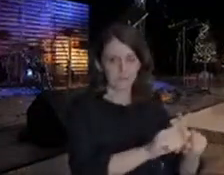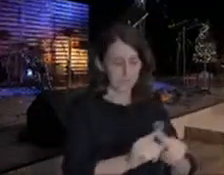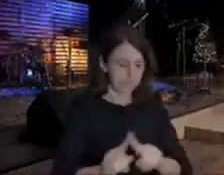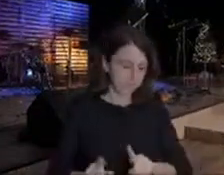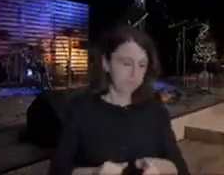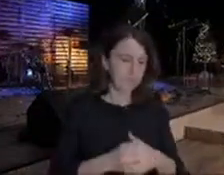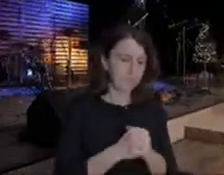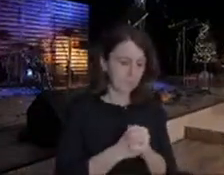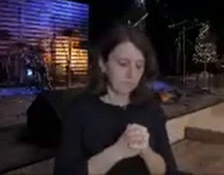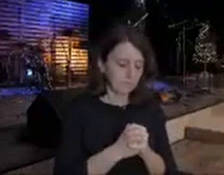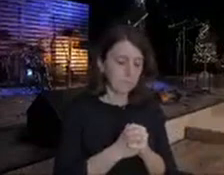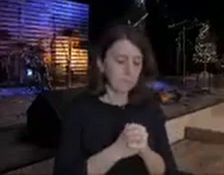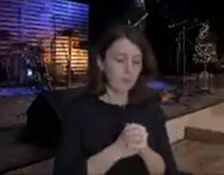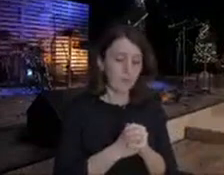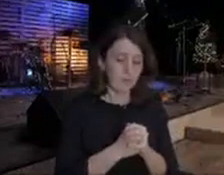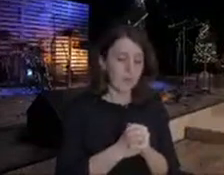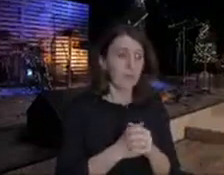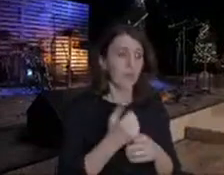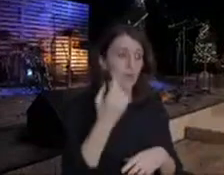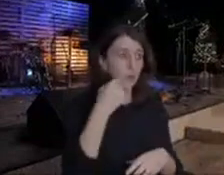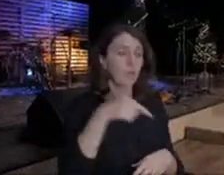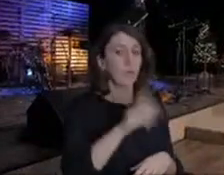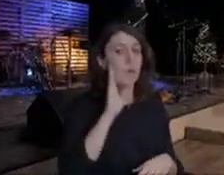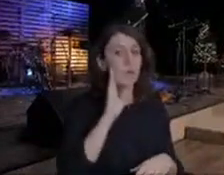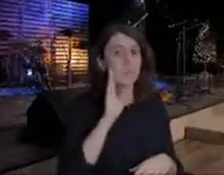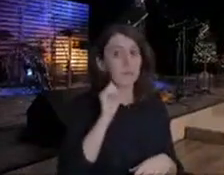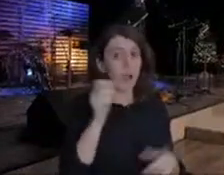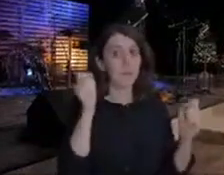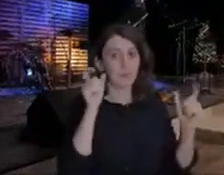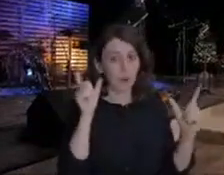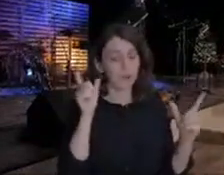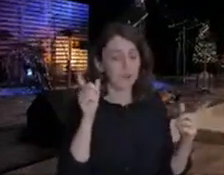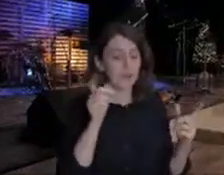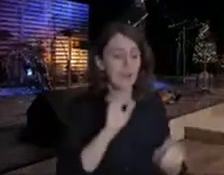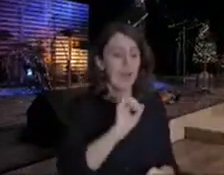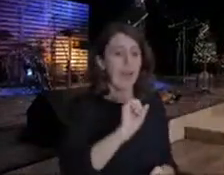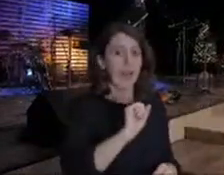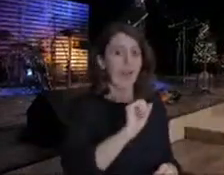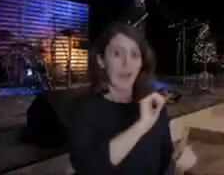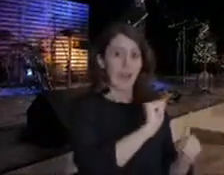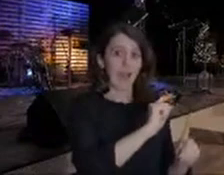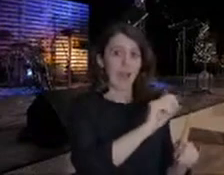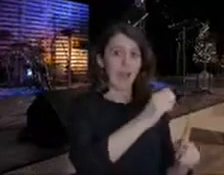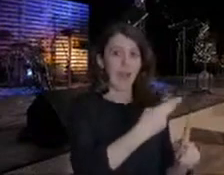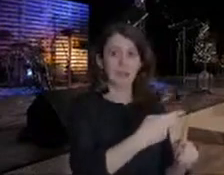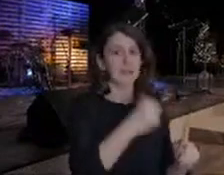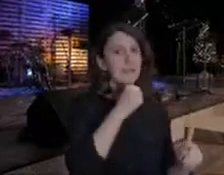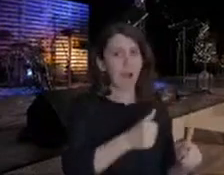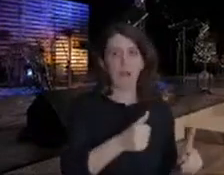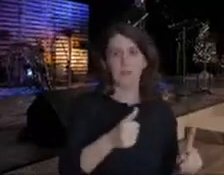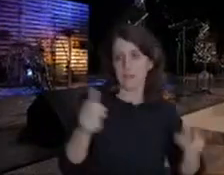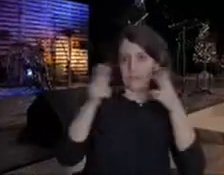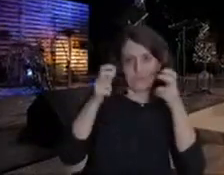so to the surprise of absolutely no one listening to me right now, Ahaz does exactly the opposite of what Isaiah is calling him to do, and